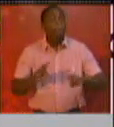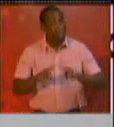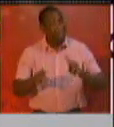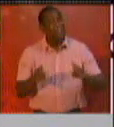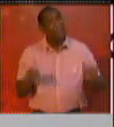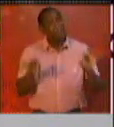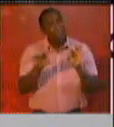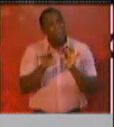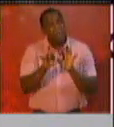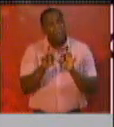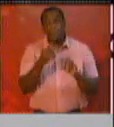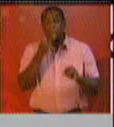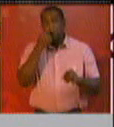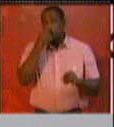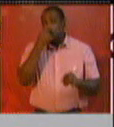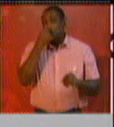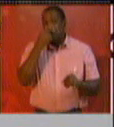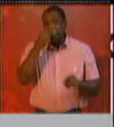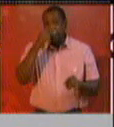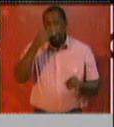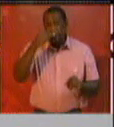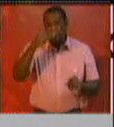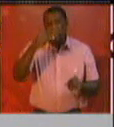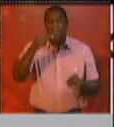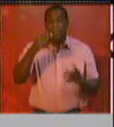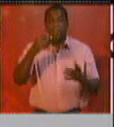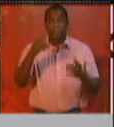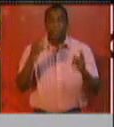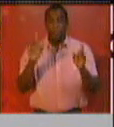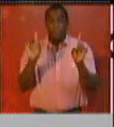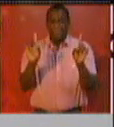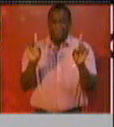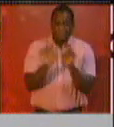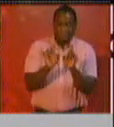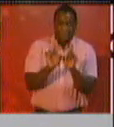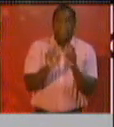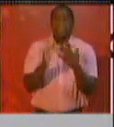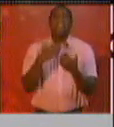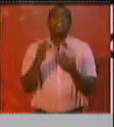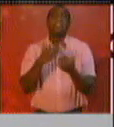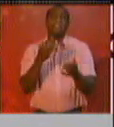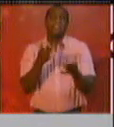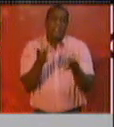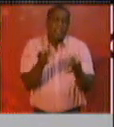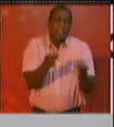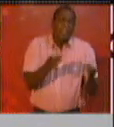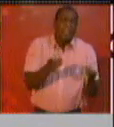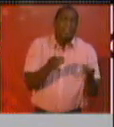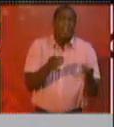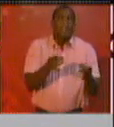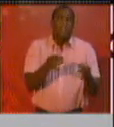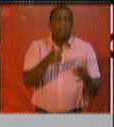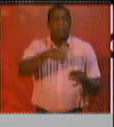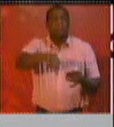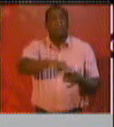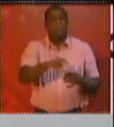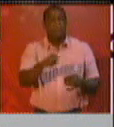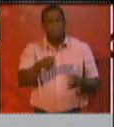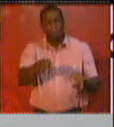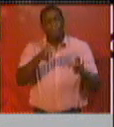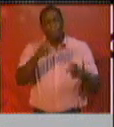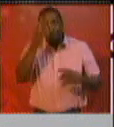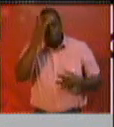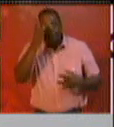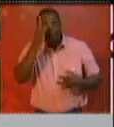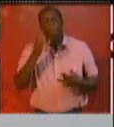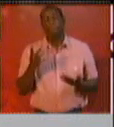again the hand washing, that frequent hand washing that we've become accustomed to, I think, at this point in time. That's also helping not